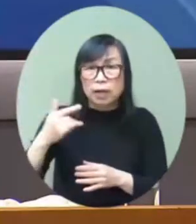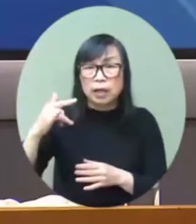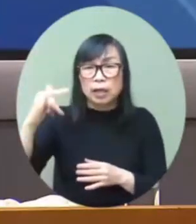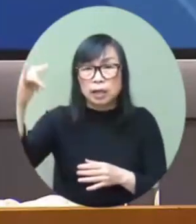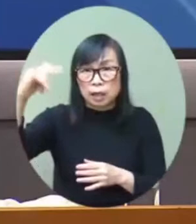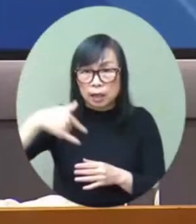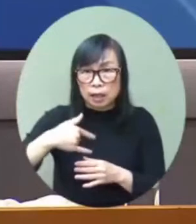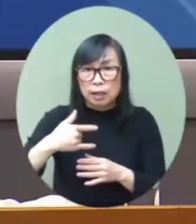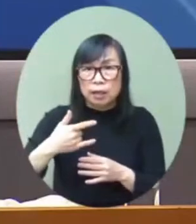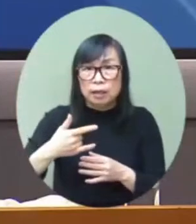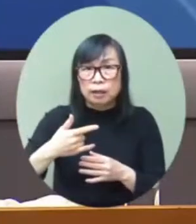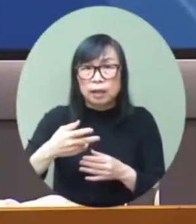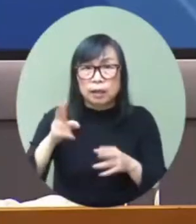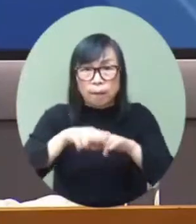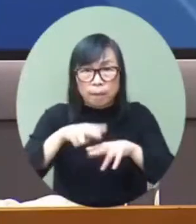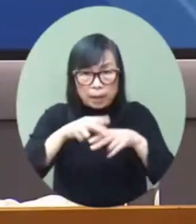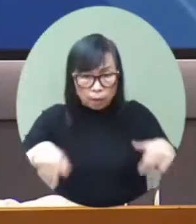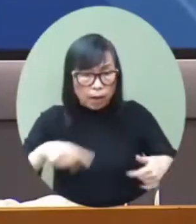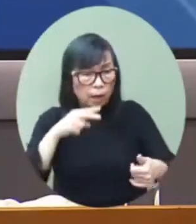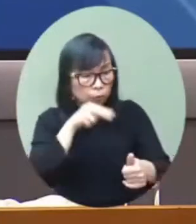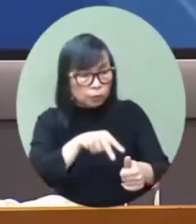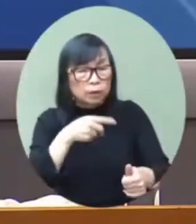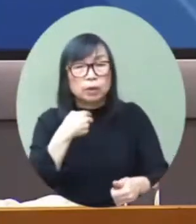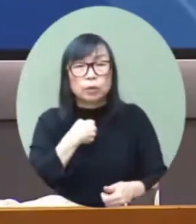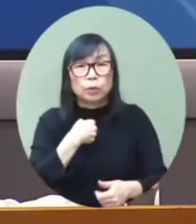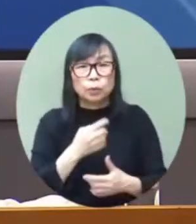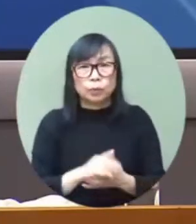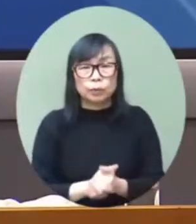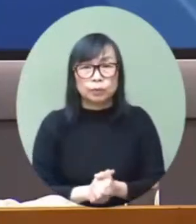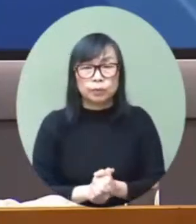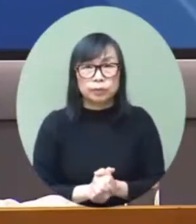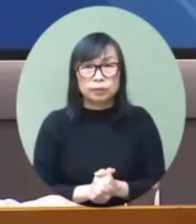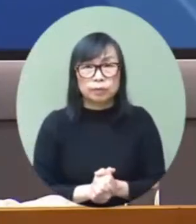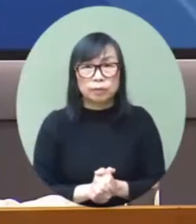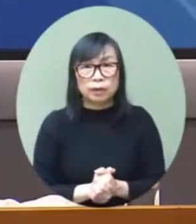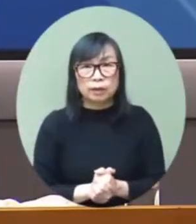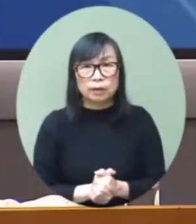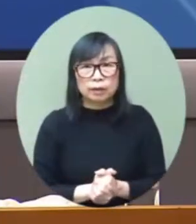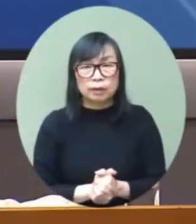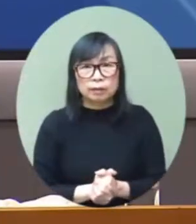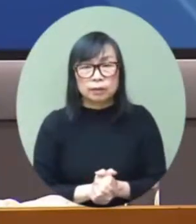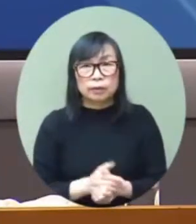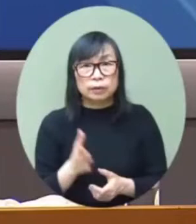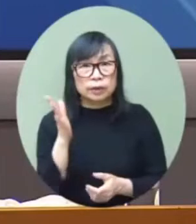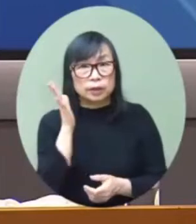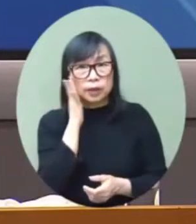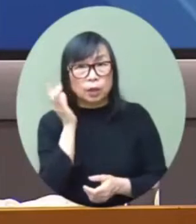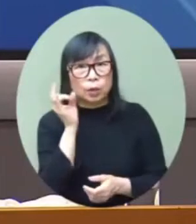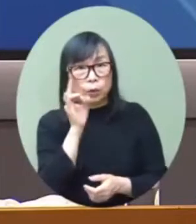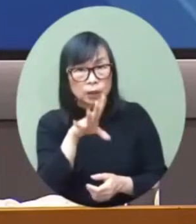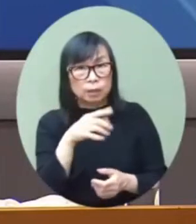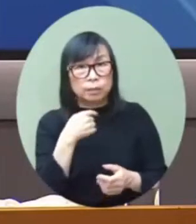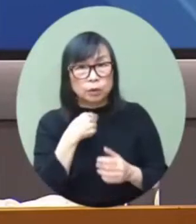the arrivals from to Hong Kong, they need to undergo closed loop management.